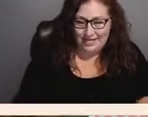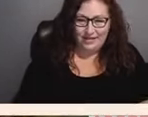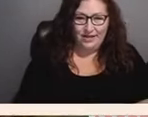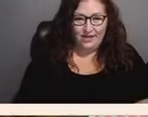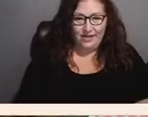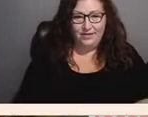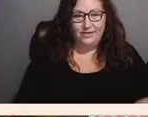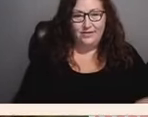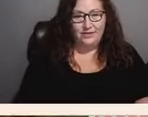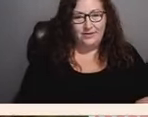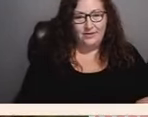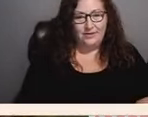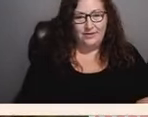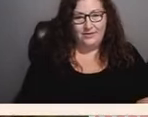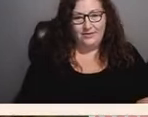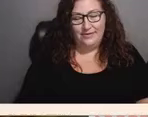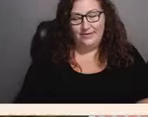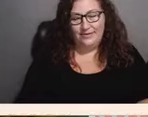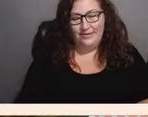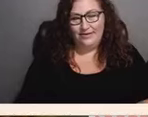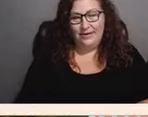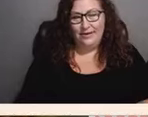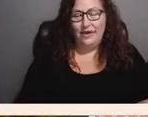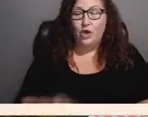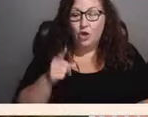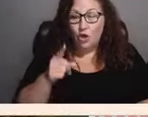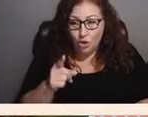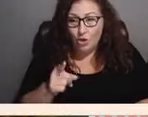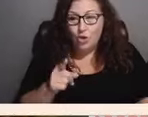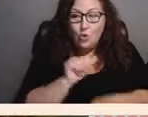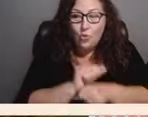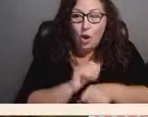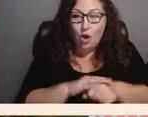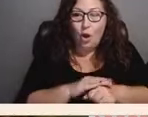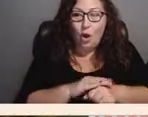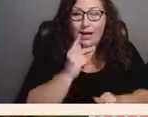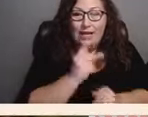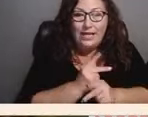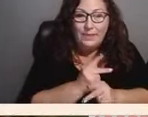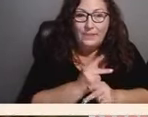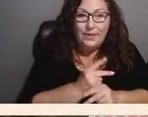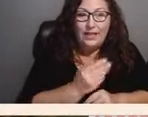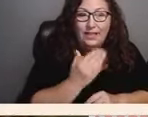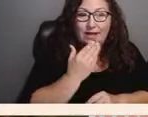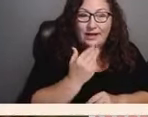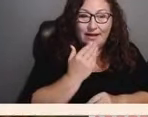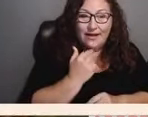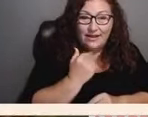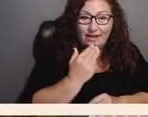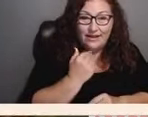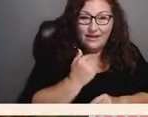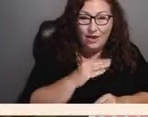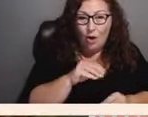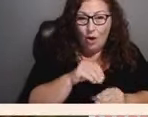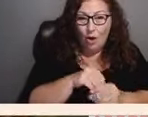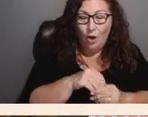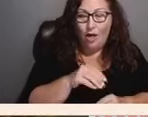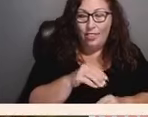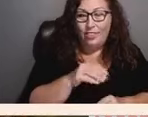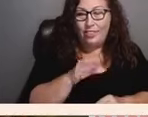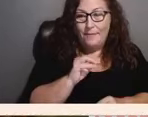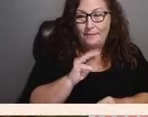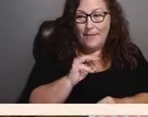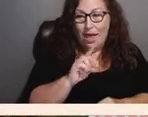business. You're working on keeping the honey on the moon. Get people out of your